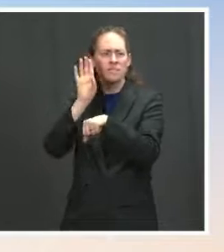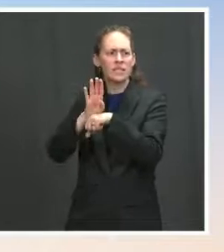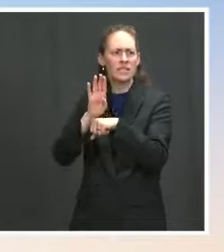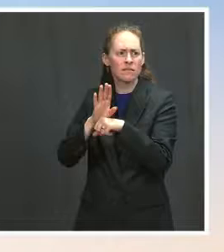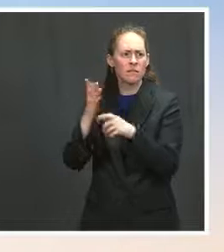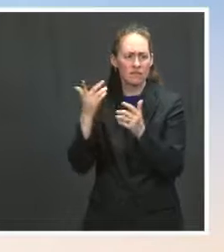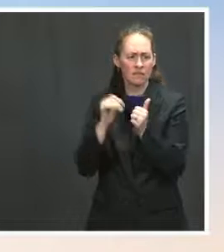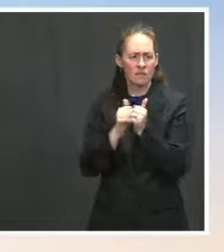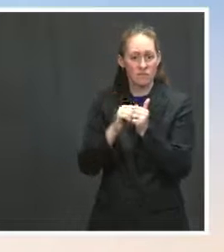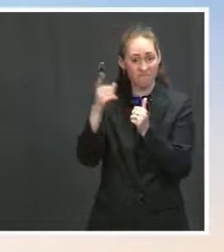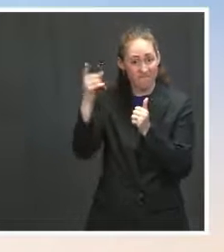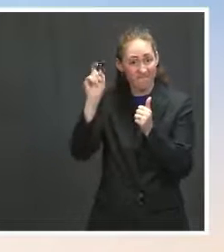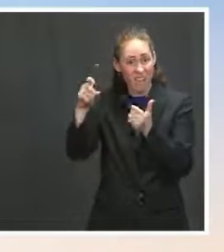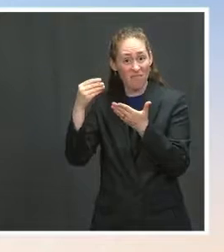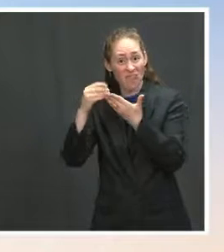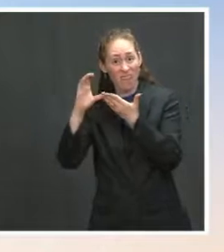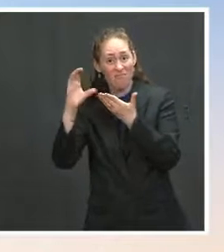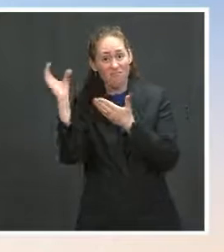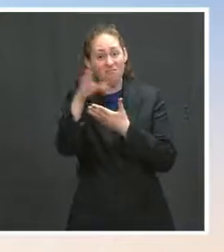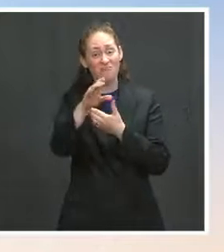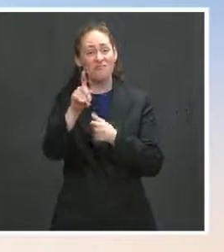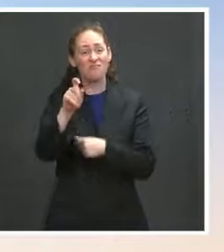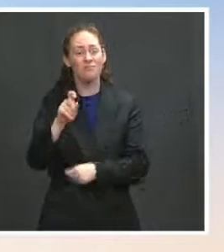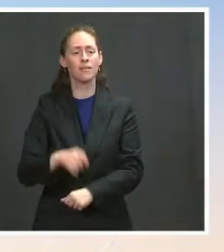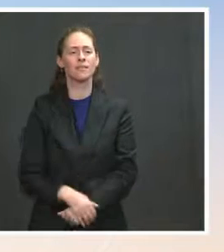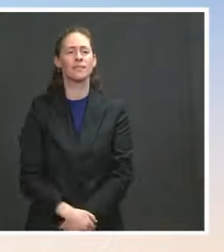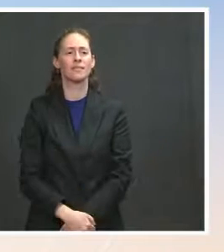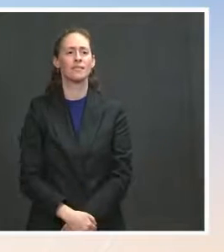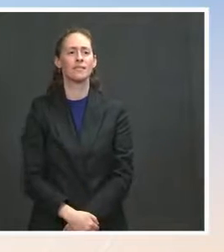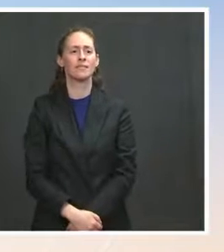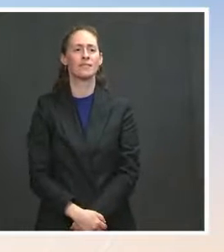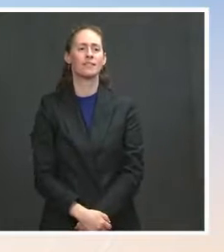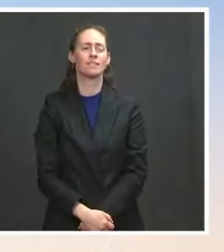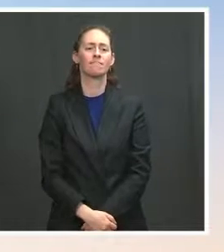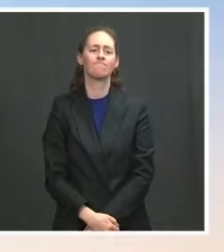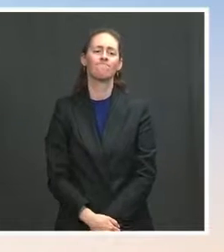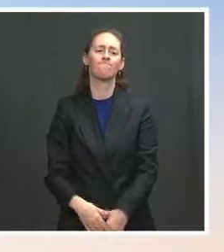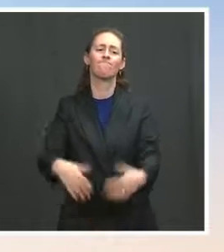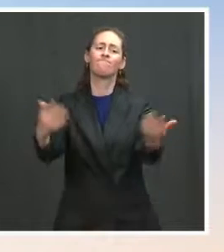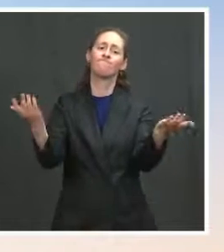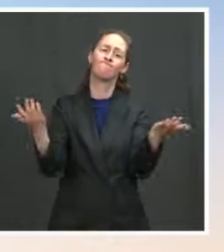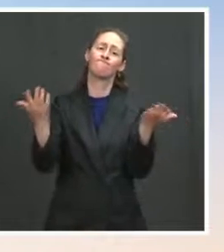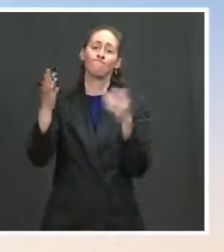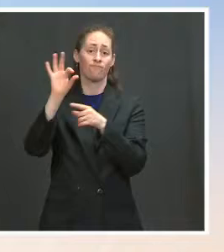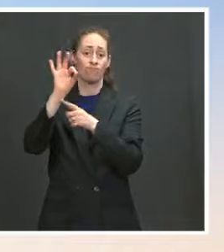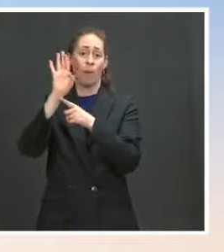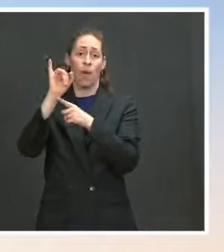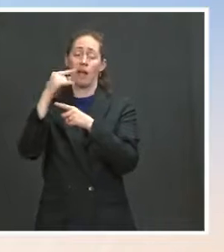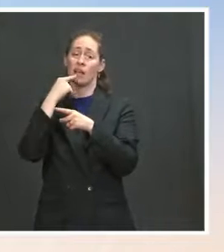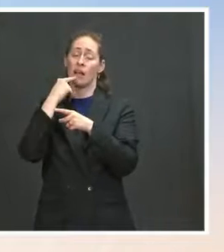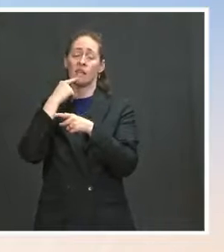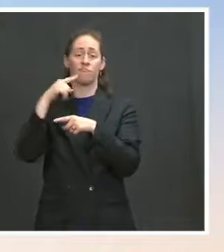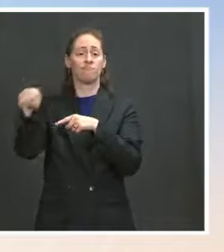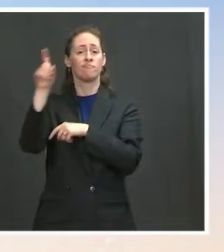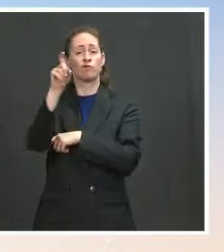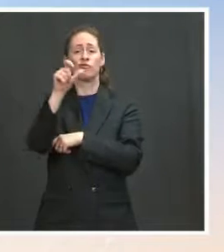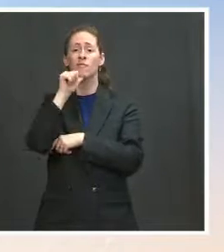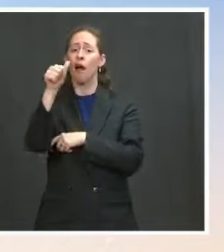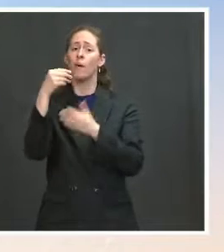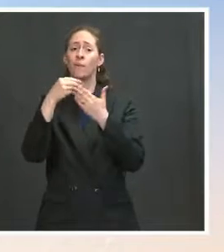Our guidance continues to be from the FBI that companies should not pay ransom because it incentivizes these attacks on other